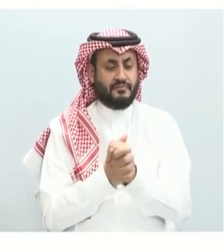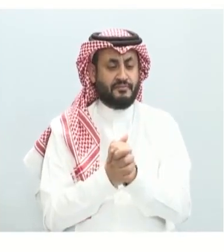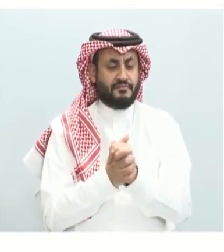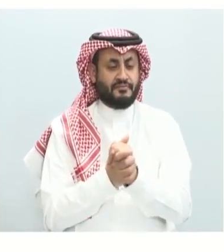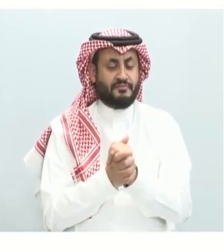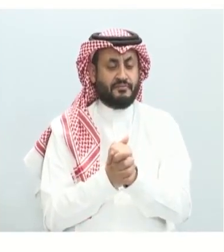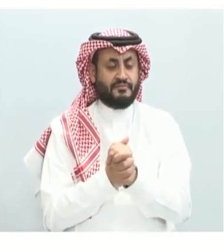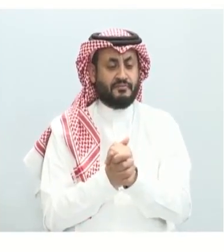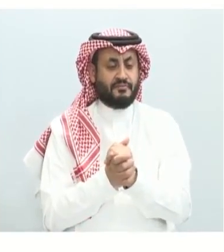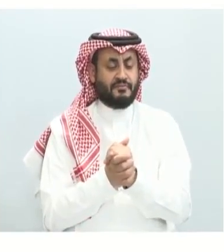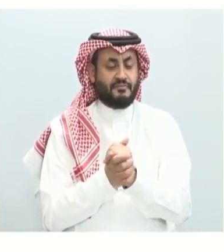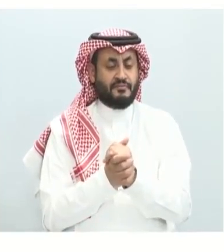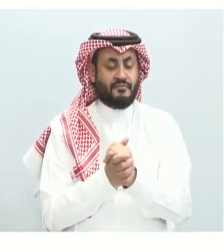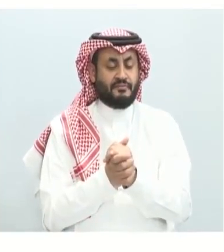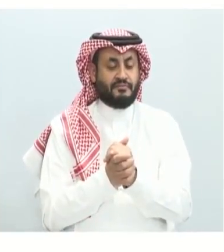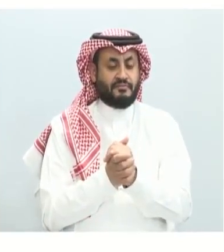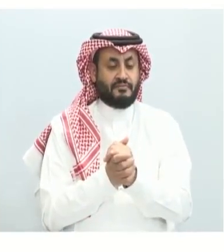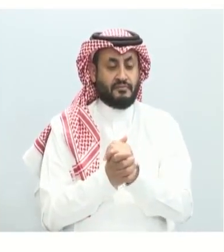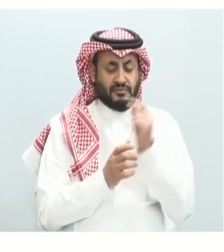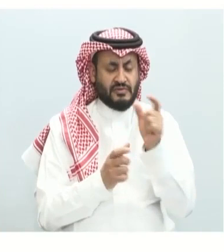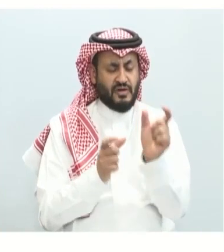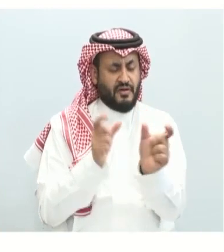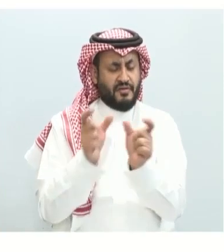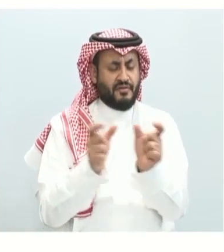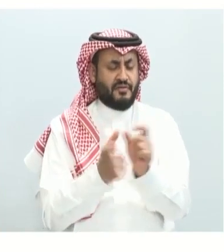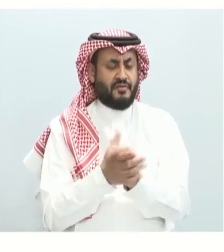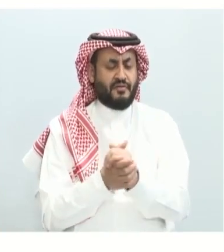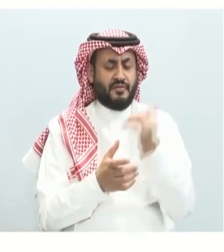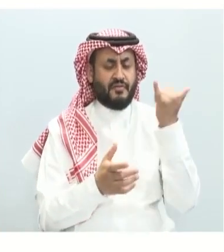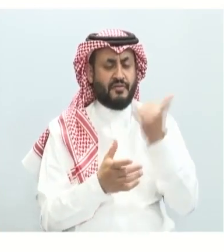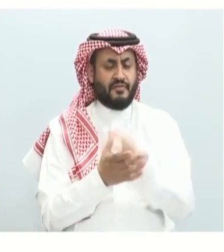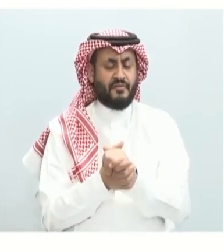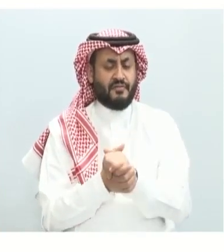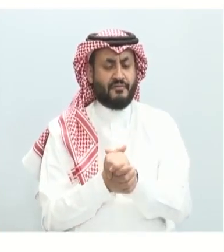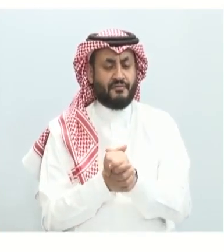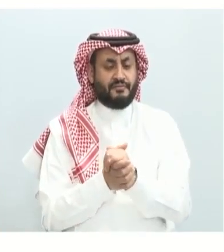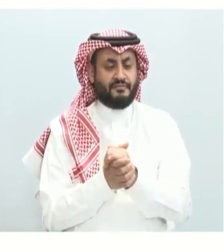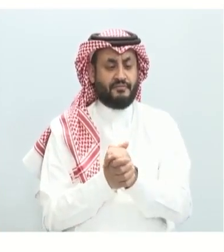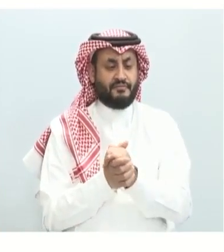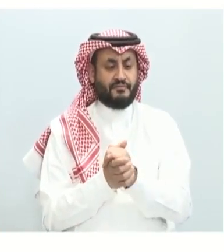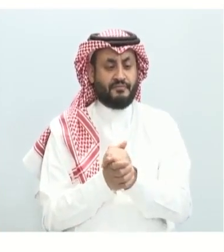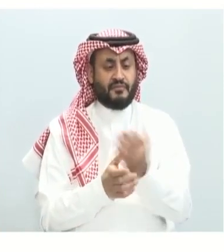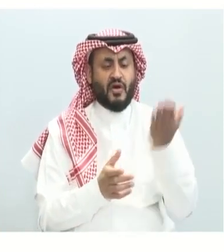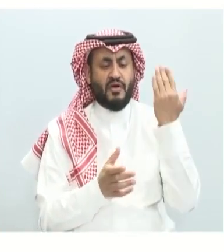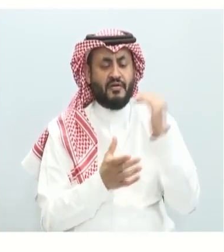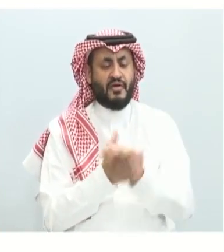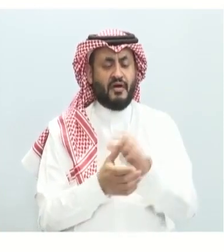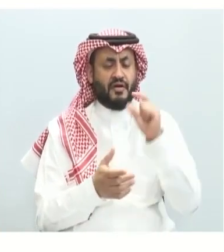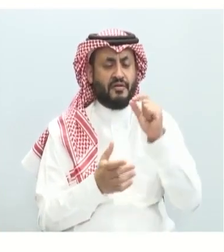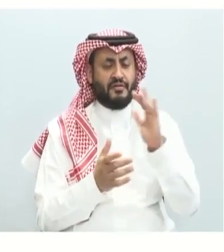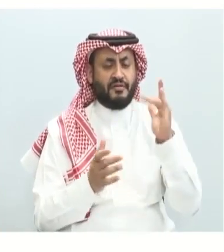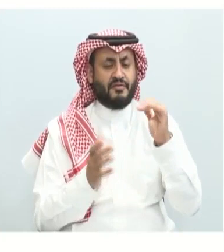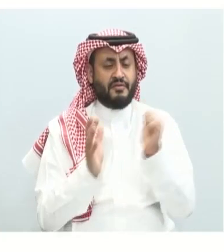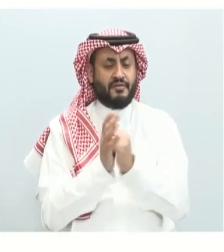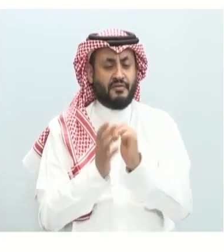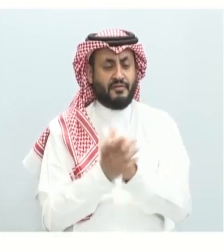after this, we're going to highlight some of the important information. There was a